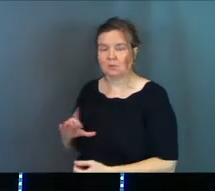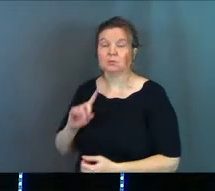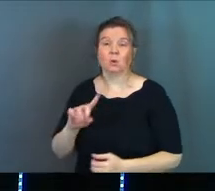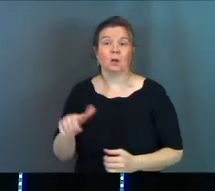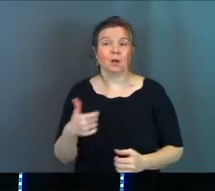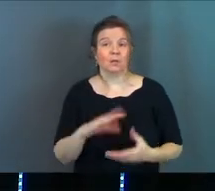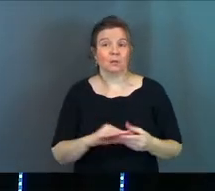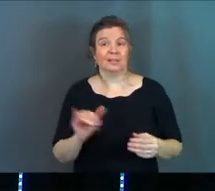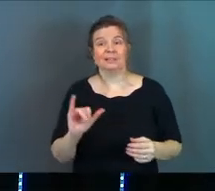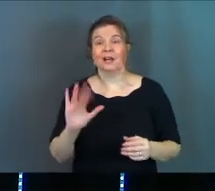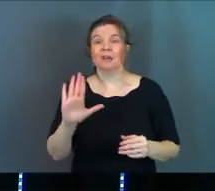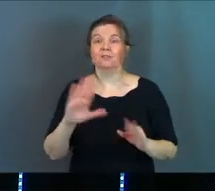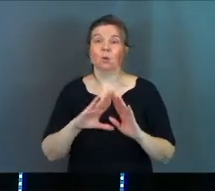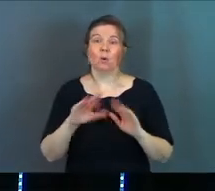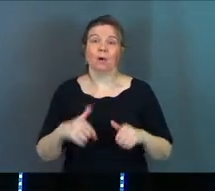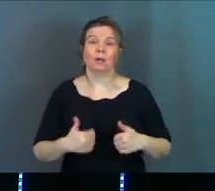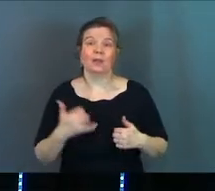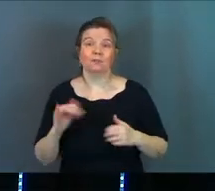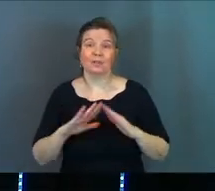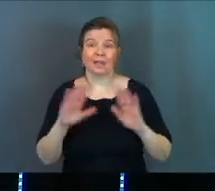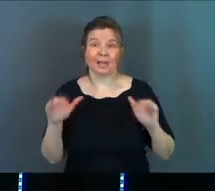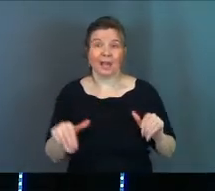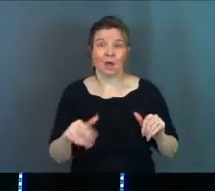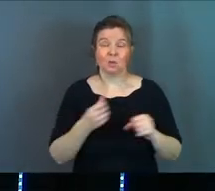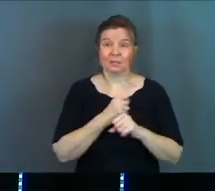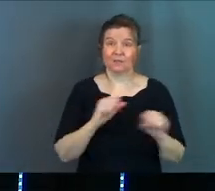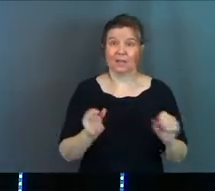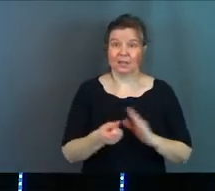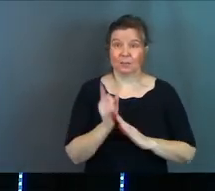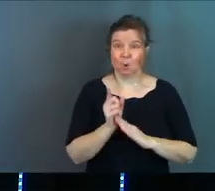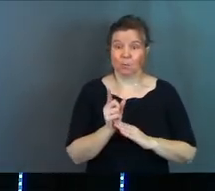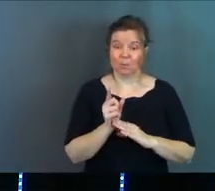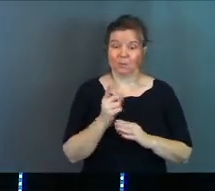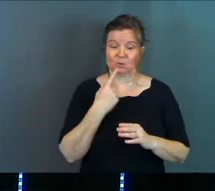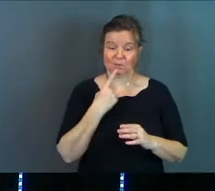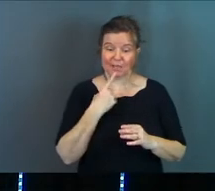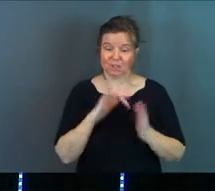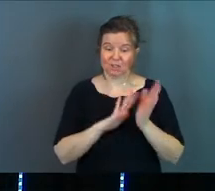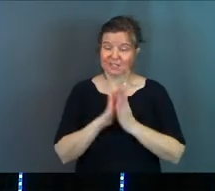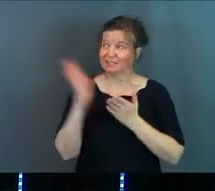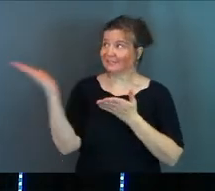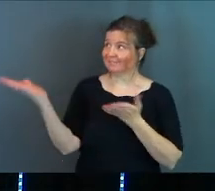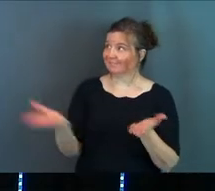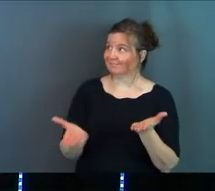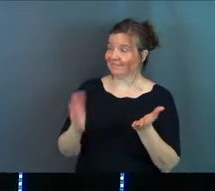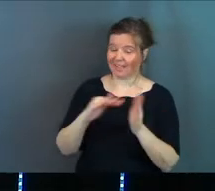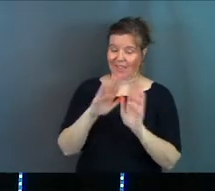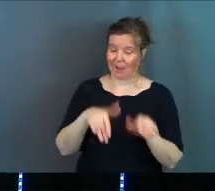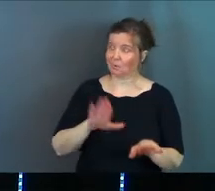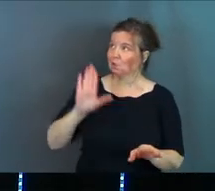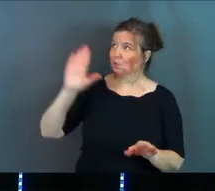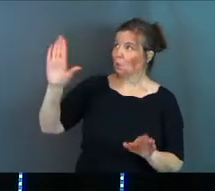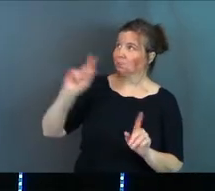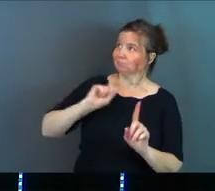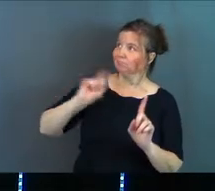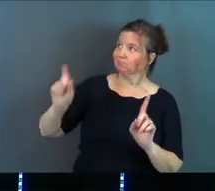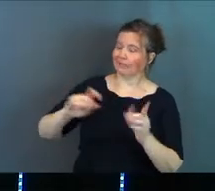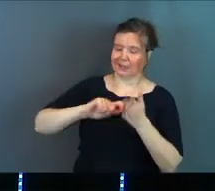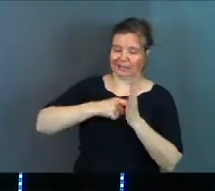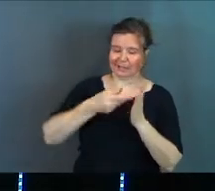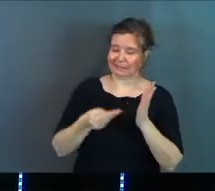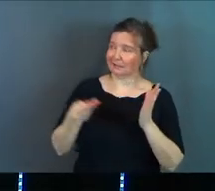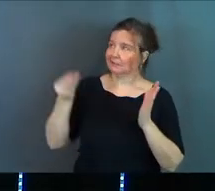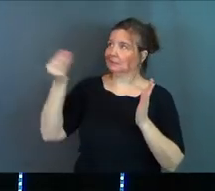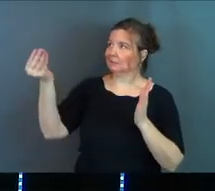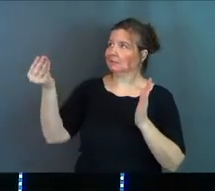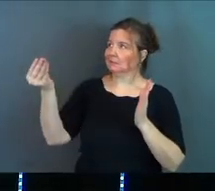If your life was like a house, salvation is the moment where you come and you say, Jesus, the house belongs to you. Here's the